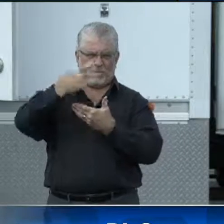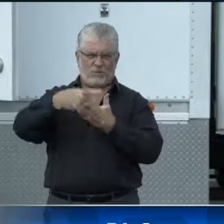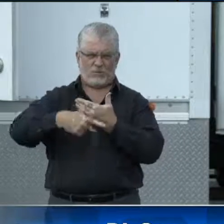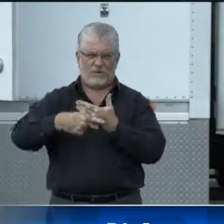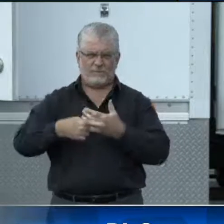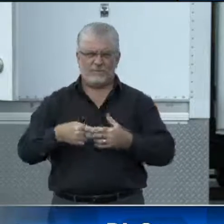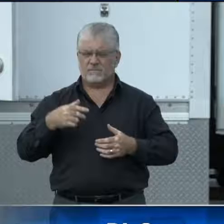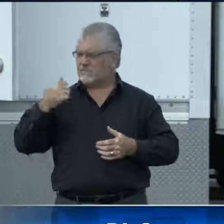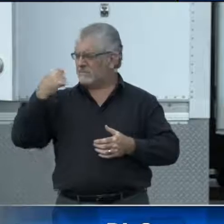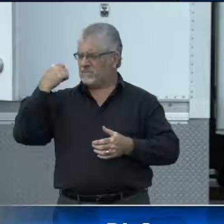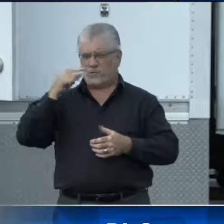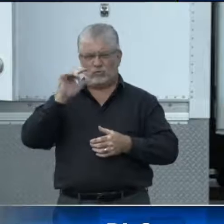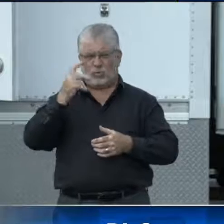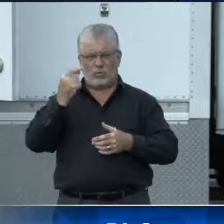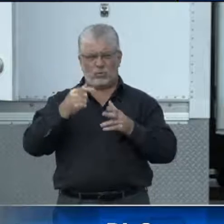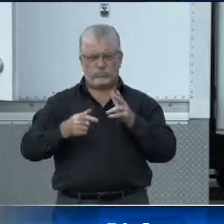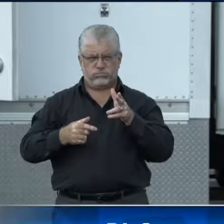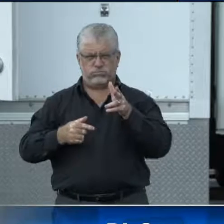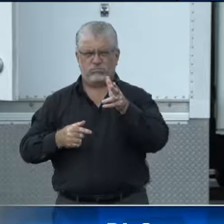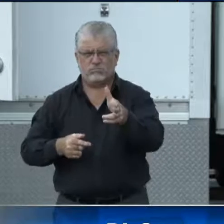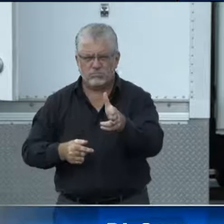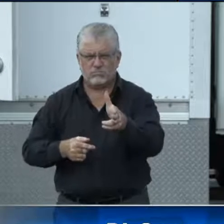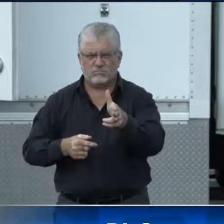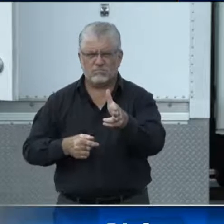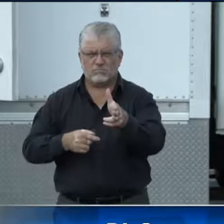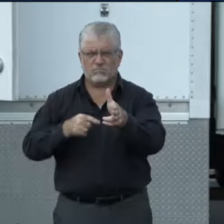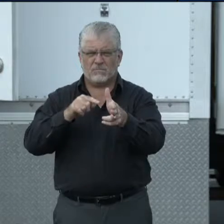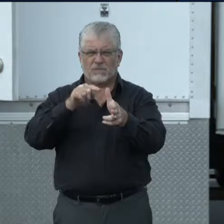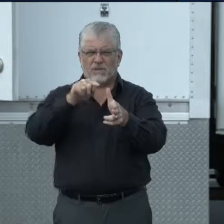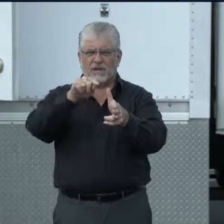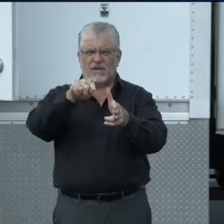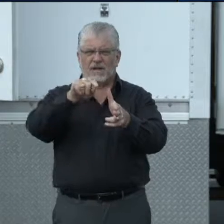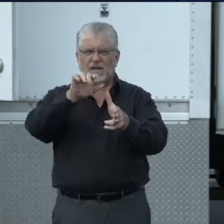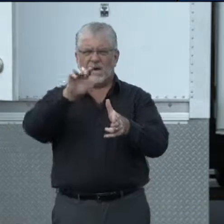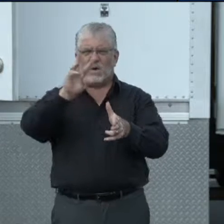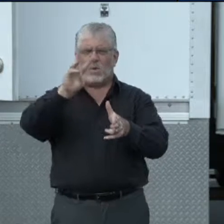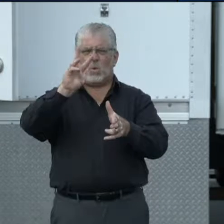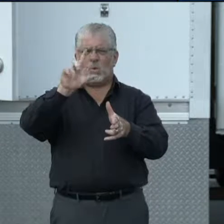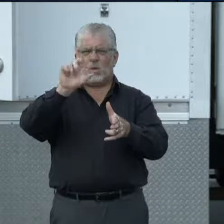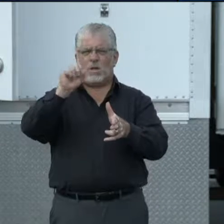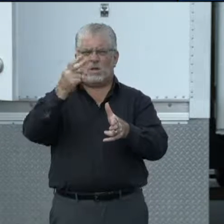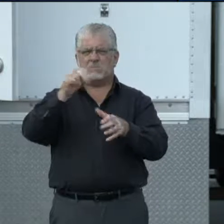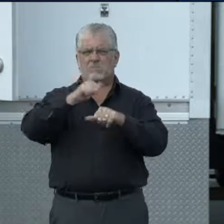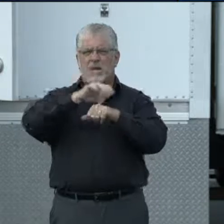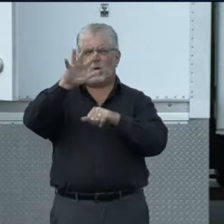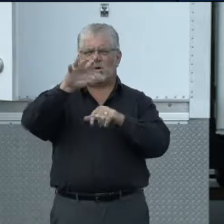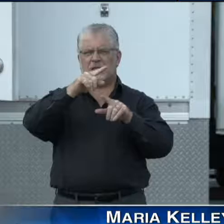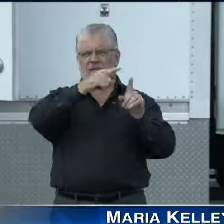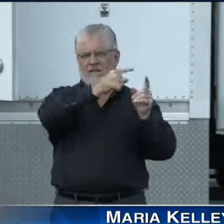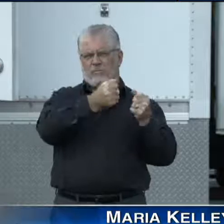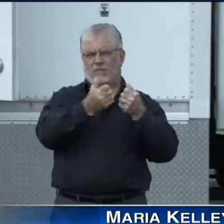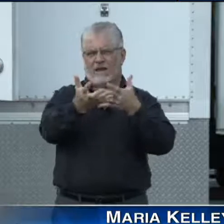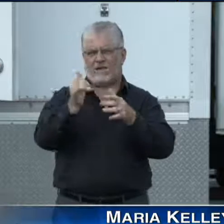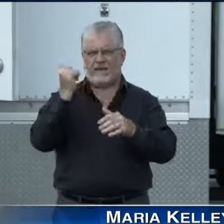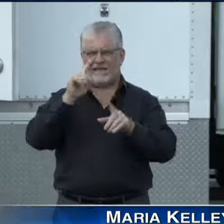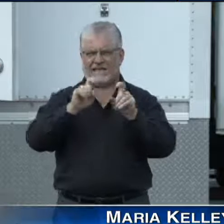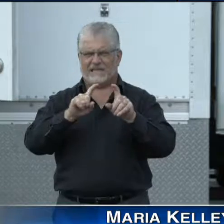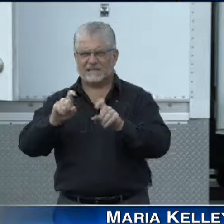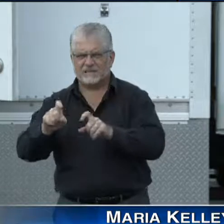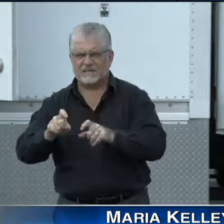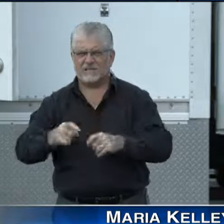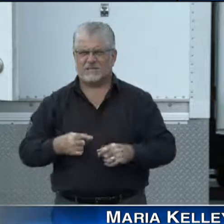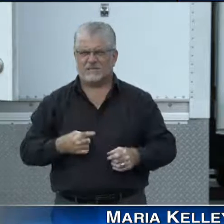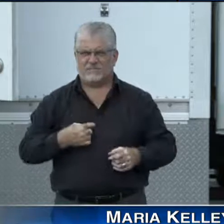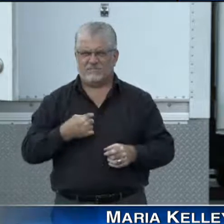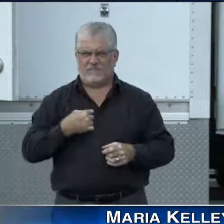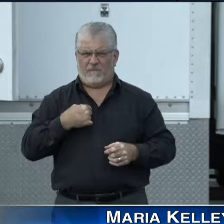Welsh Mountain is the test provider, our site manager and our office manager coordinate staff to manage